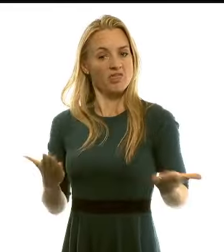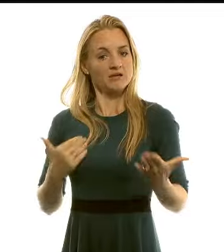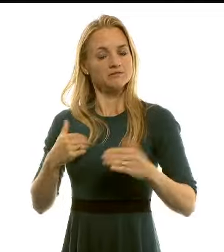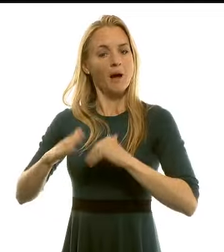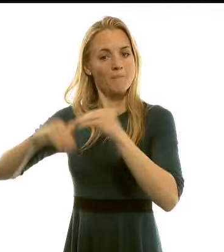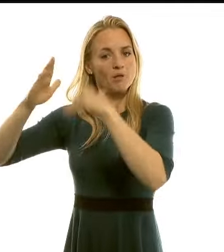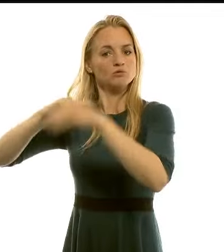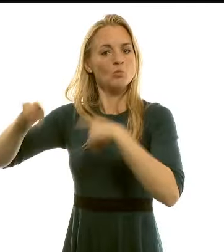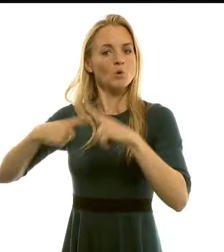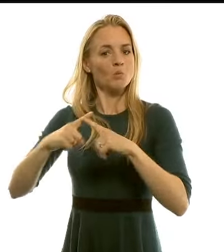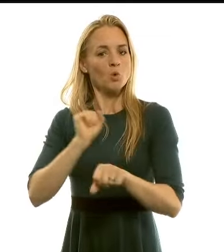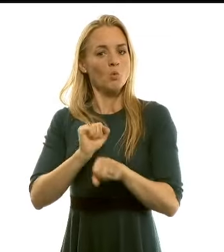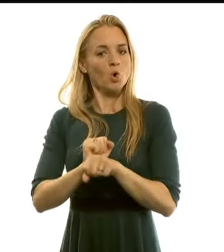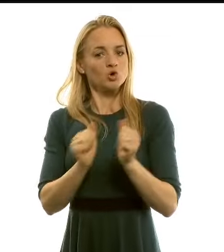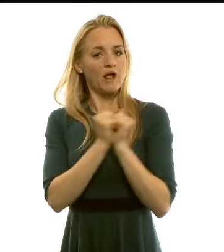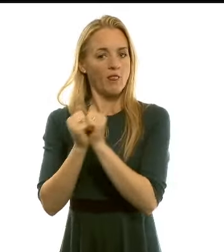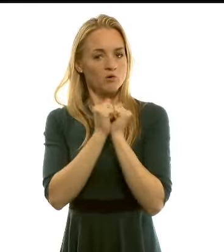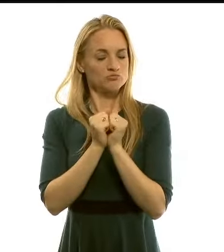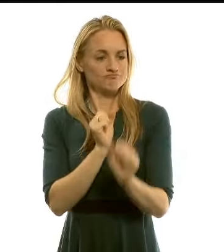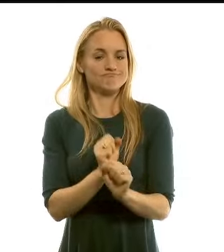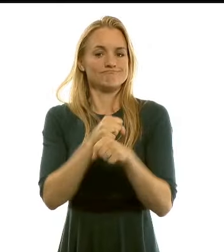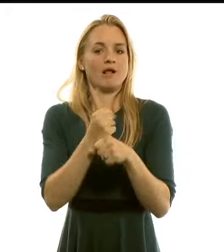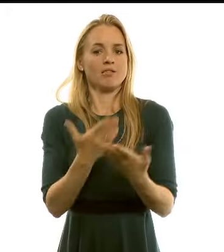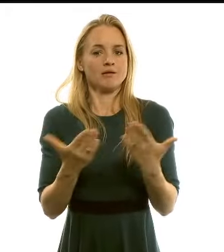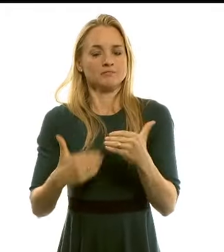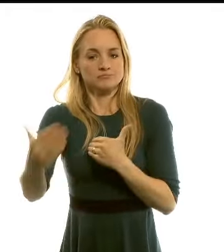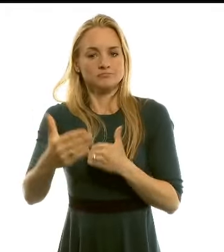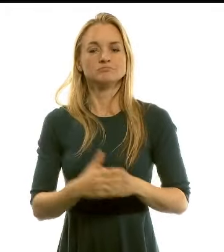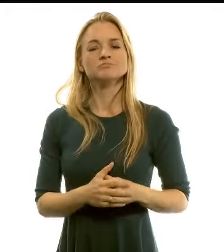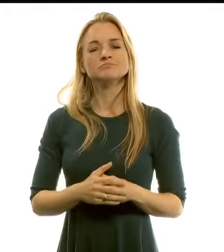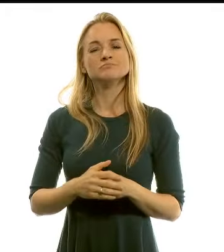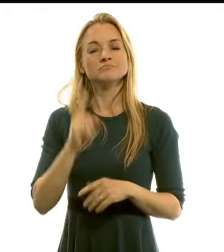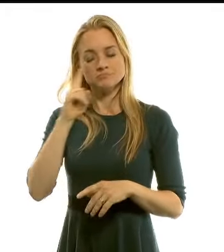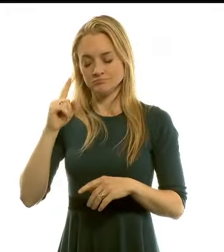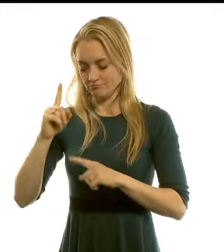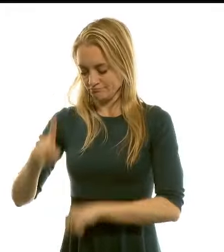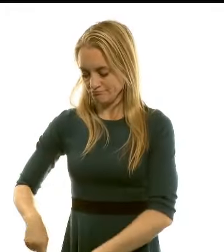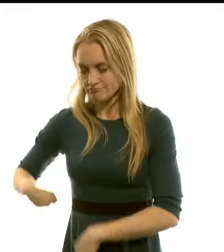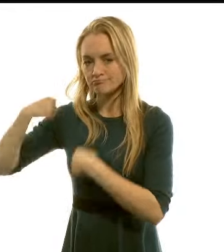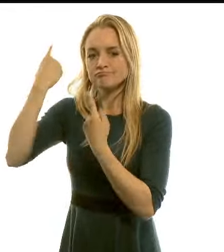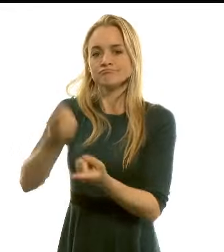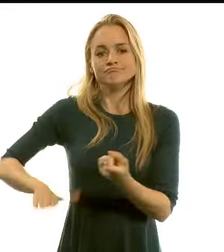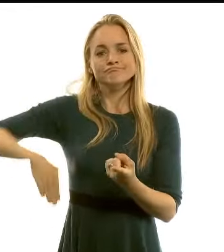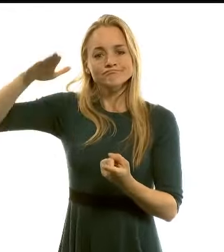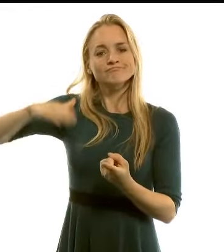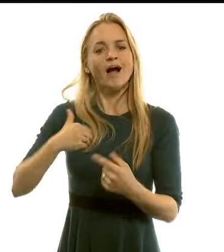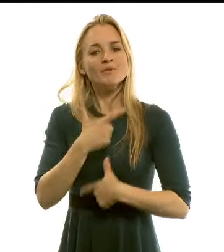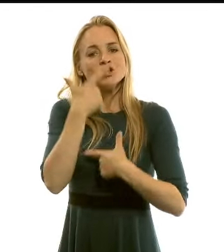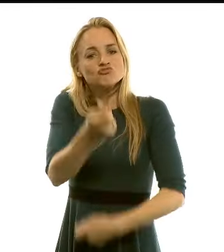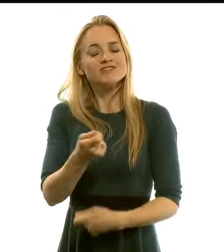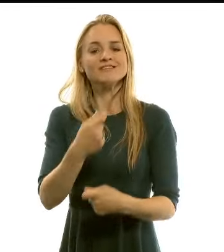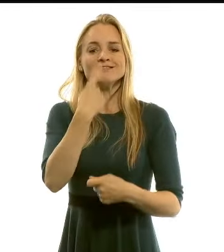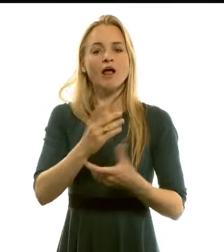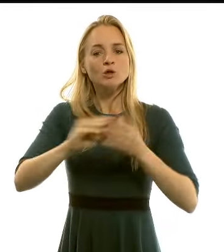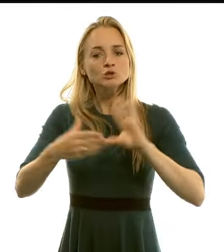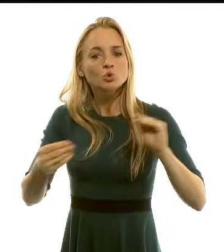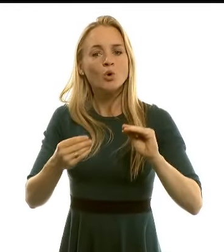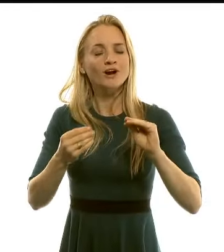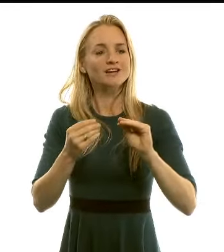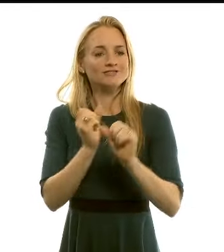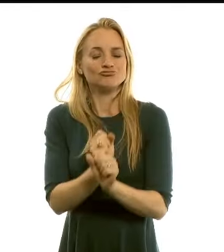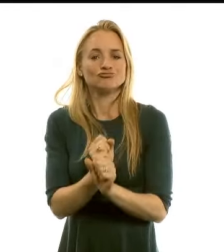I've always been interested in telling stories and creating worlds. And I think it's something that we all do as children, but it's